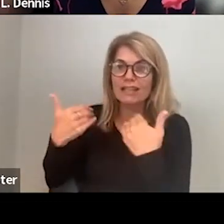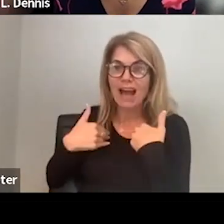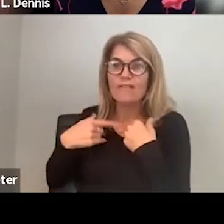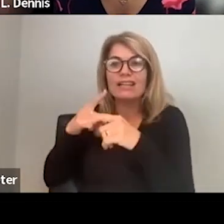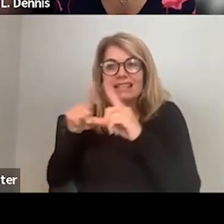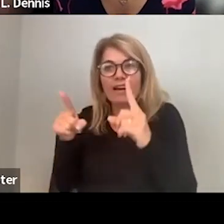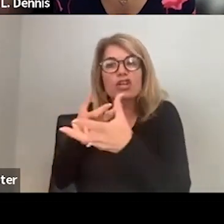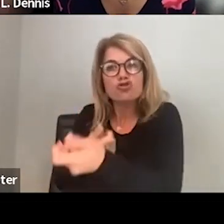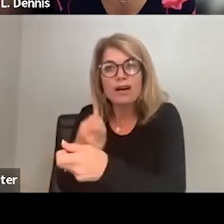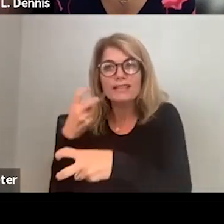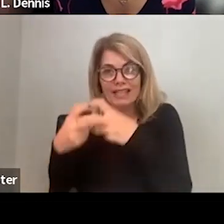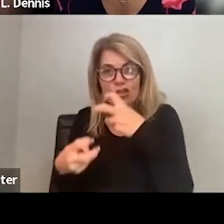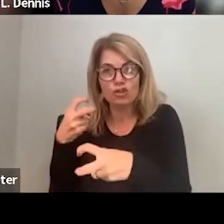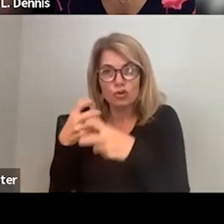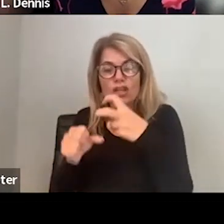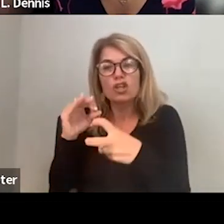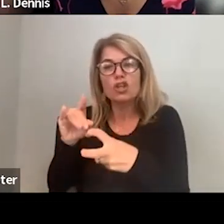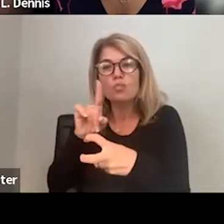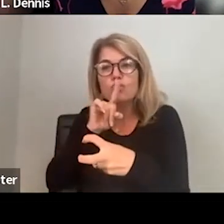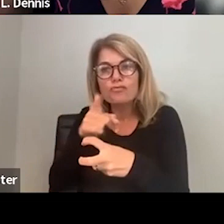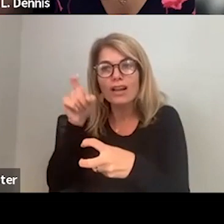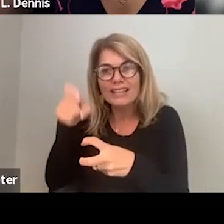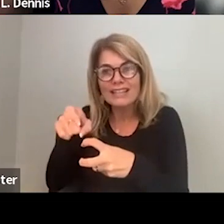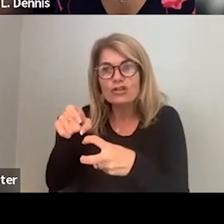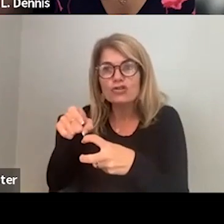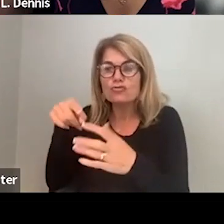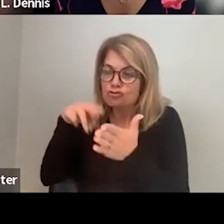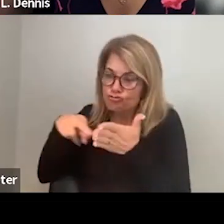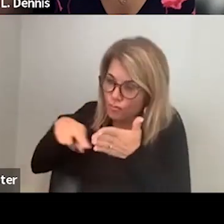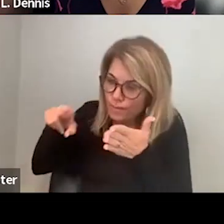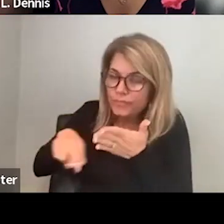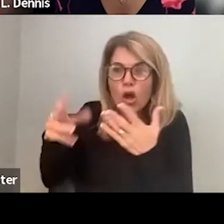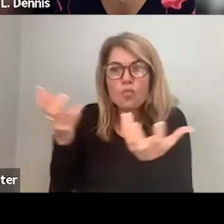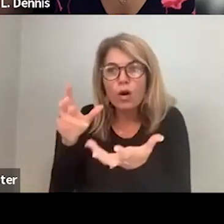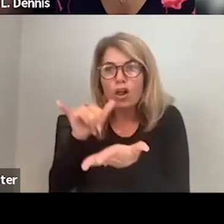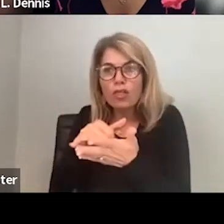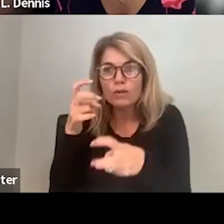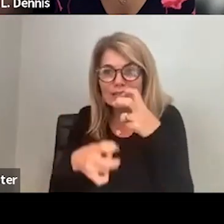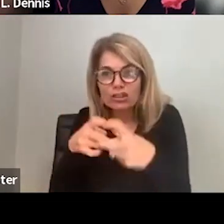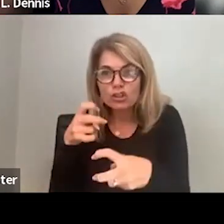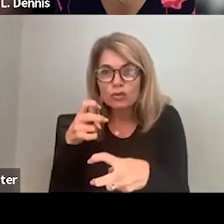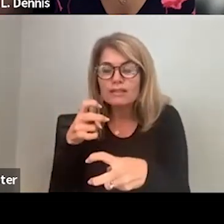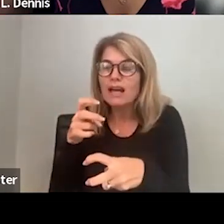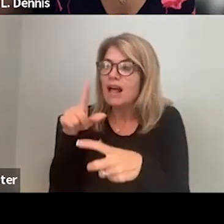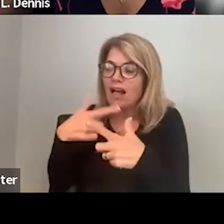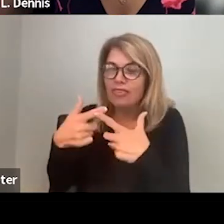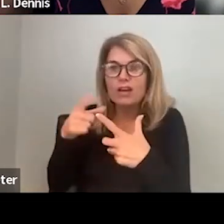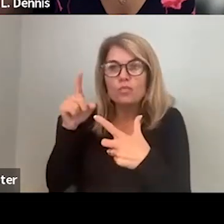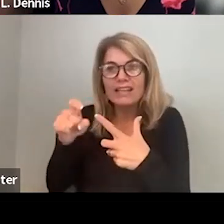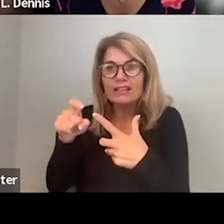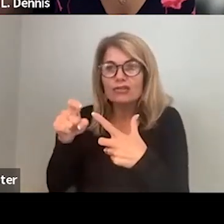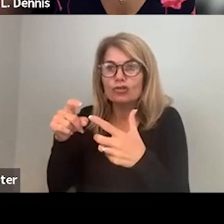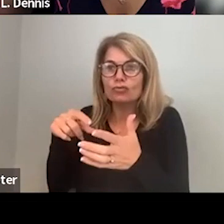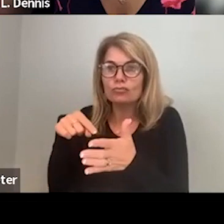need to really drill down onto what those issues are. And then we need to message test, because many times, what people think is